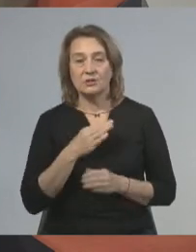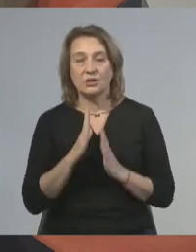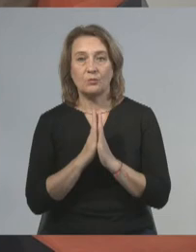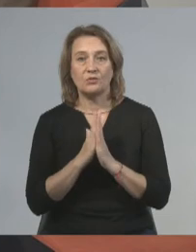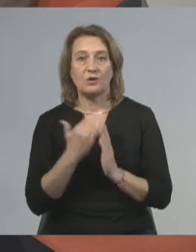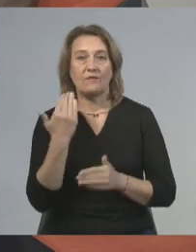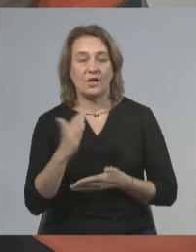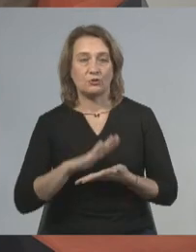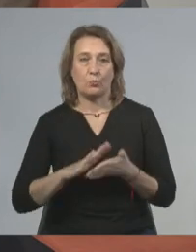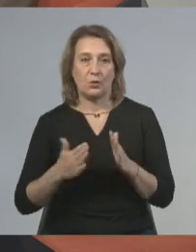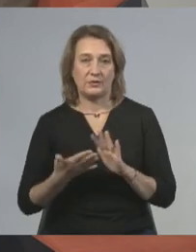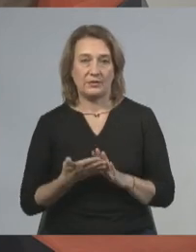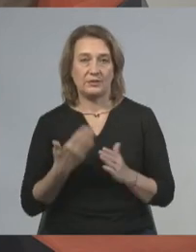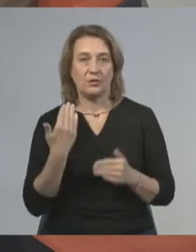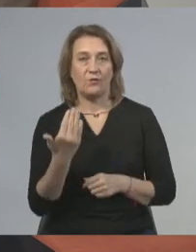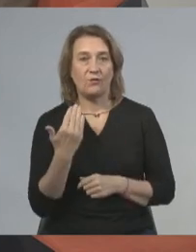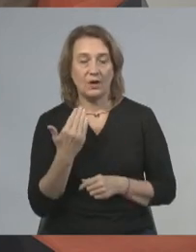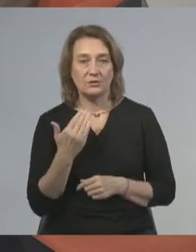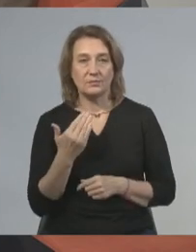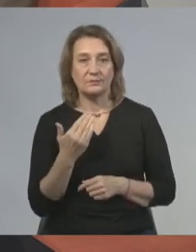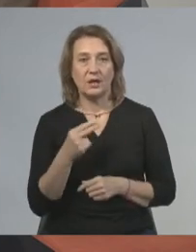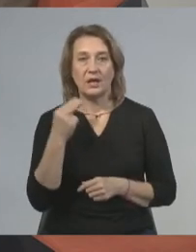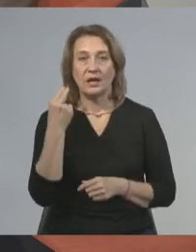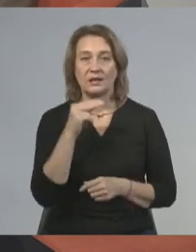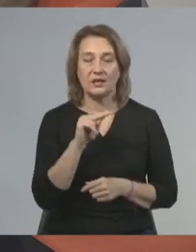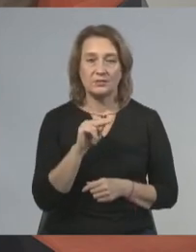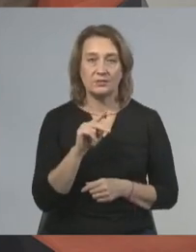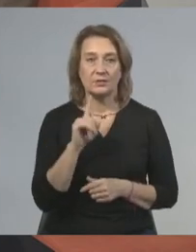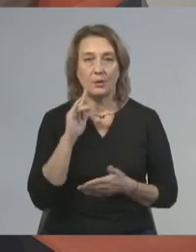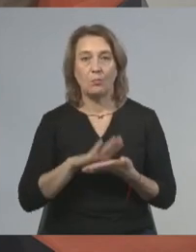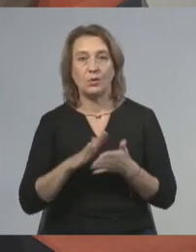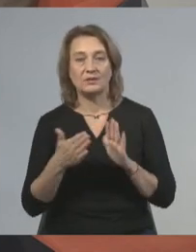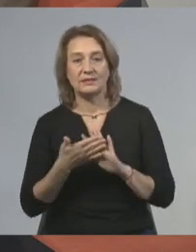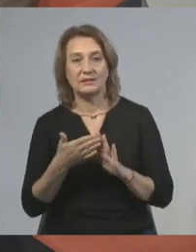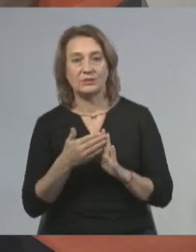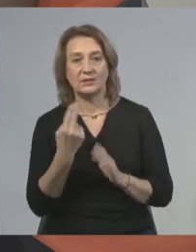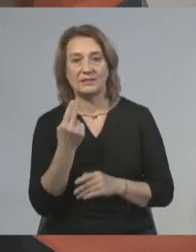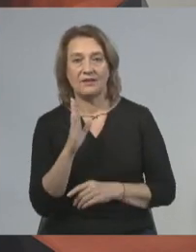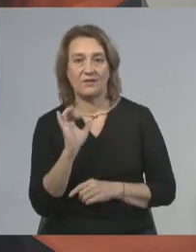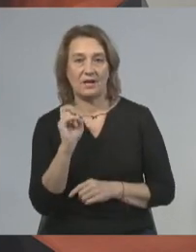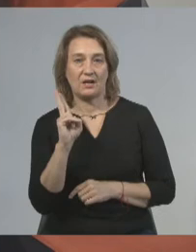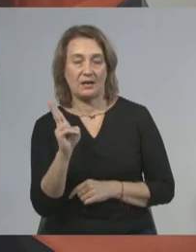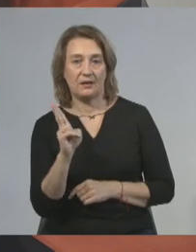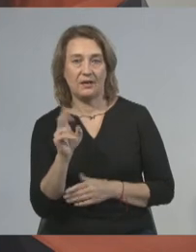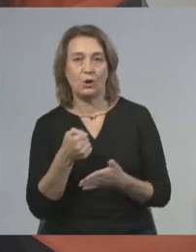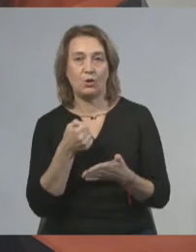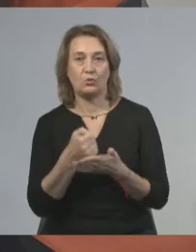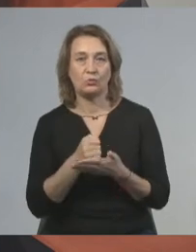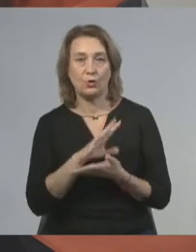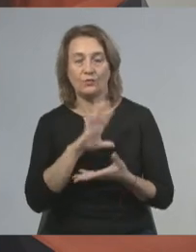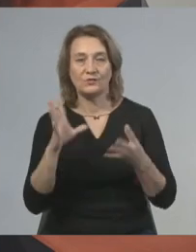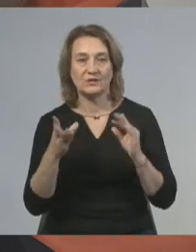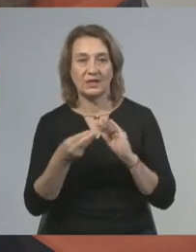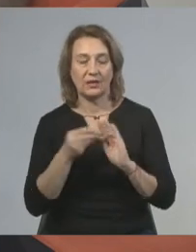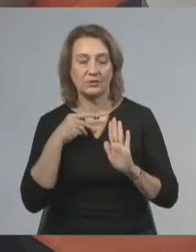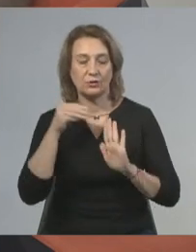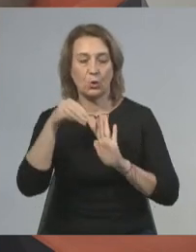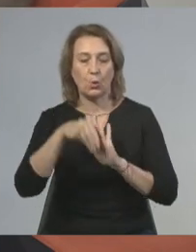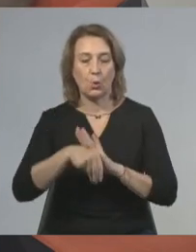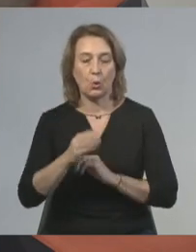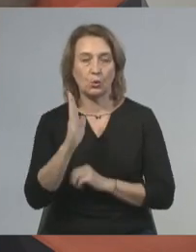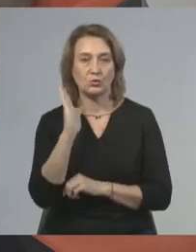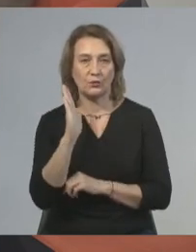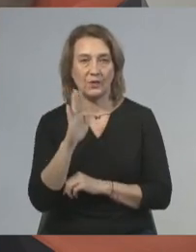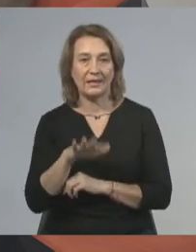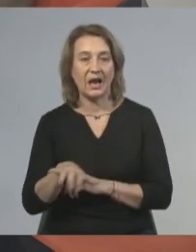sergey can you please voice your opinion your position your personal and the position of the central election committee honor the